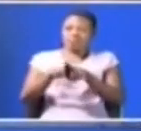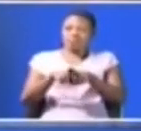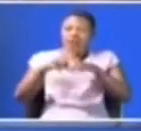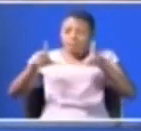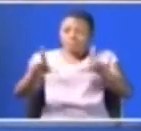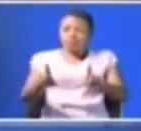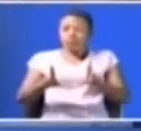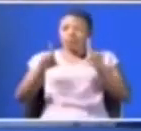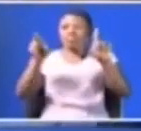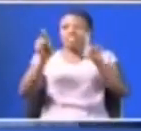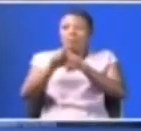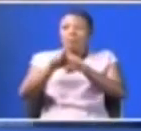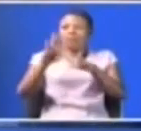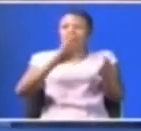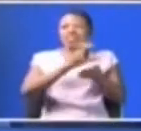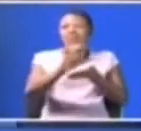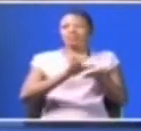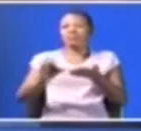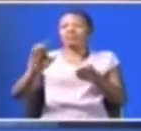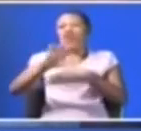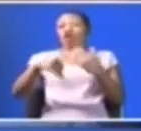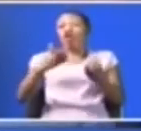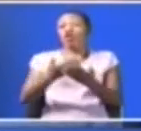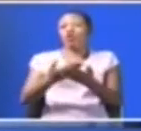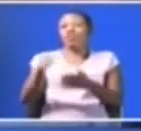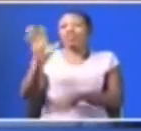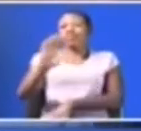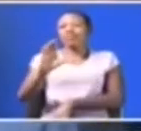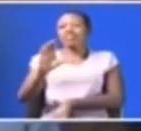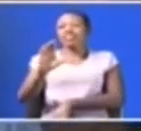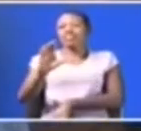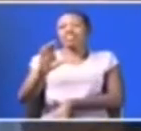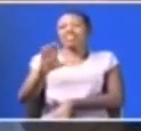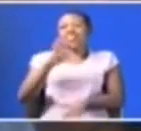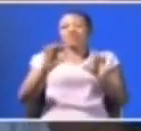for our distributors across the counties. There is no need, if you are moving from one county to another one, you'll find